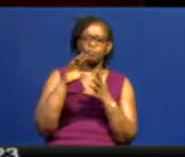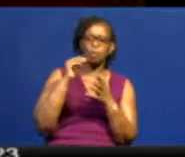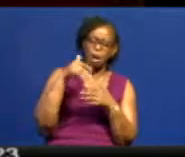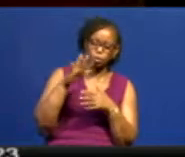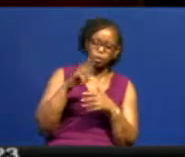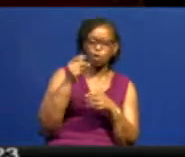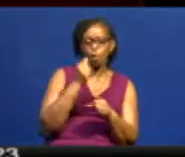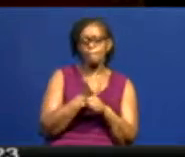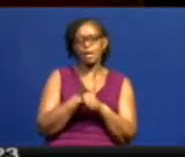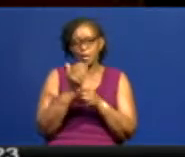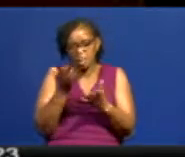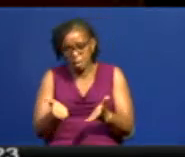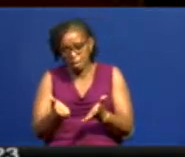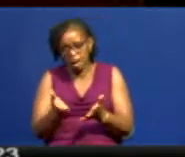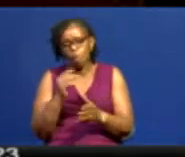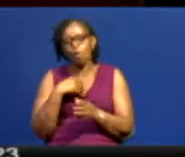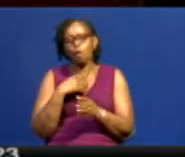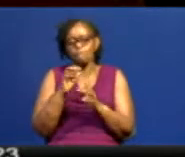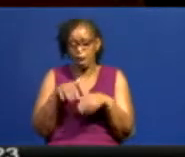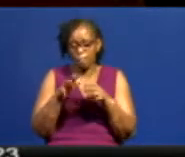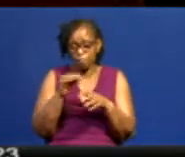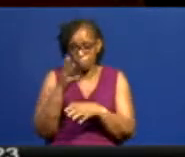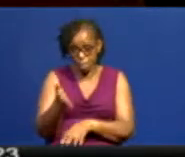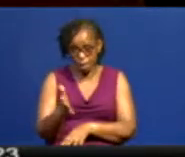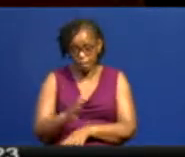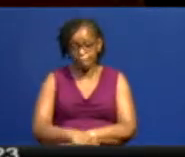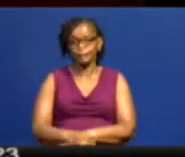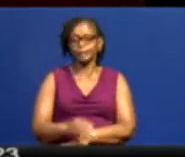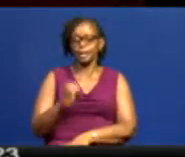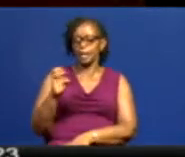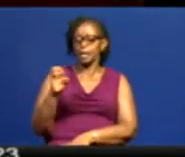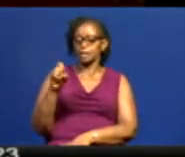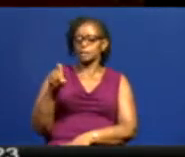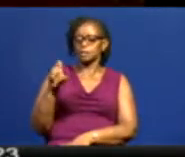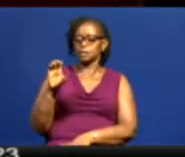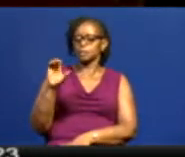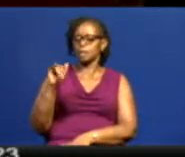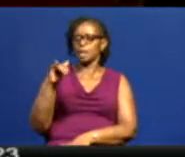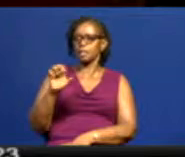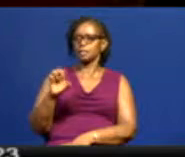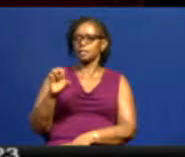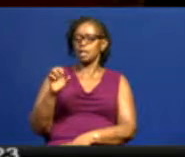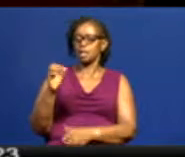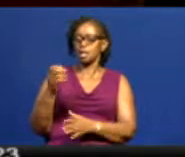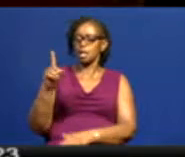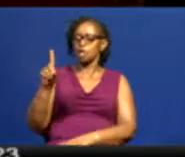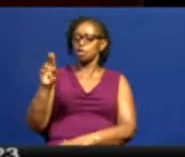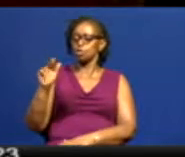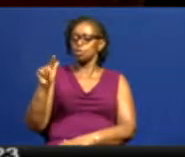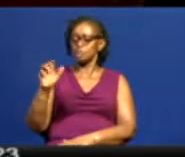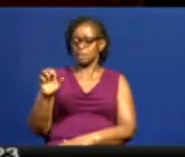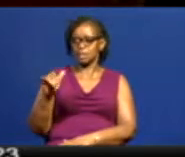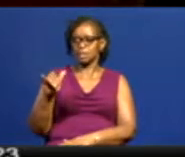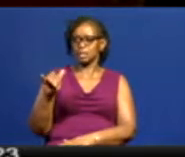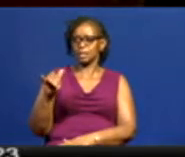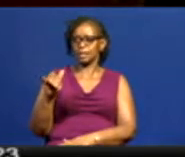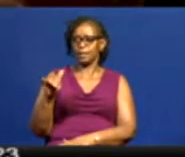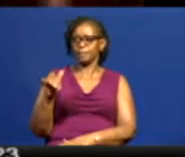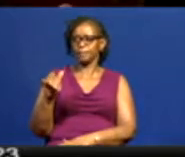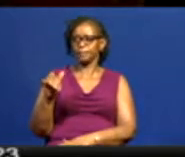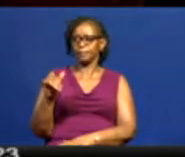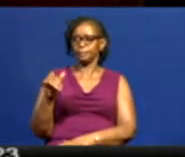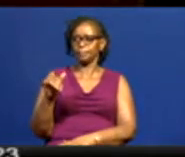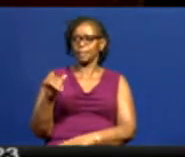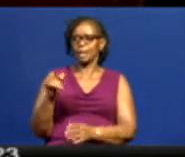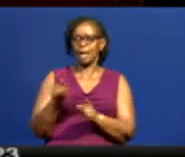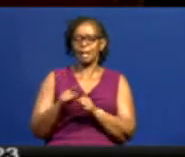products. Traditional, Honorable Speaker, excise duty has always been a sin tax, and has always been said